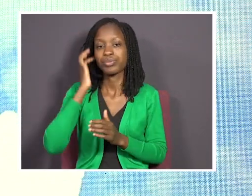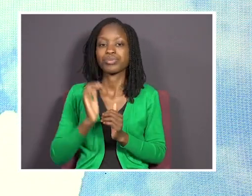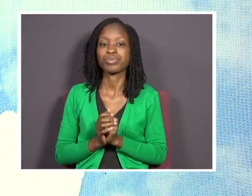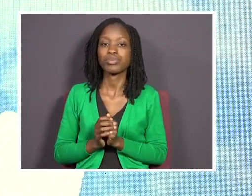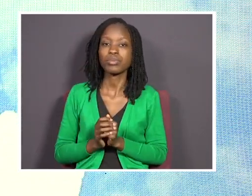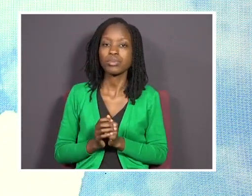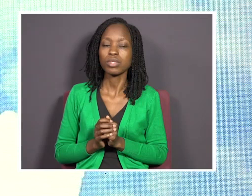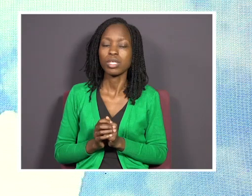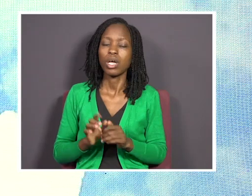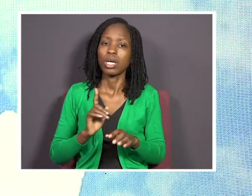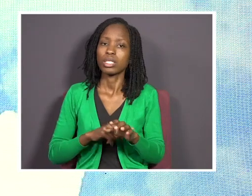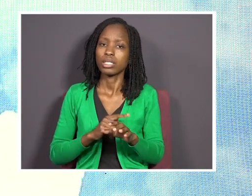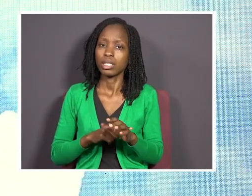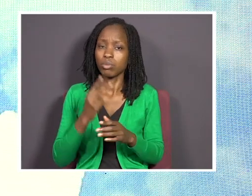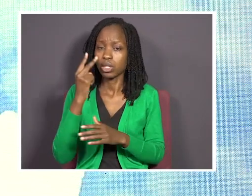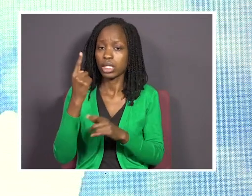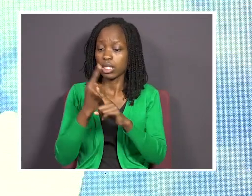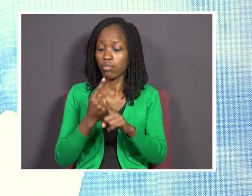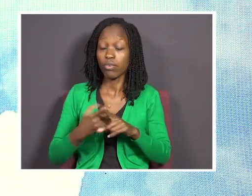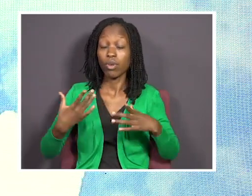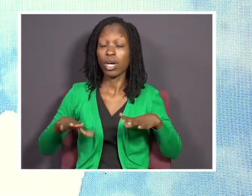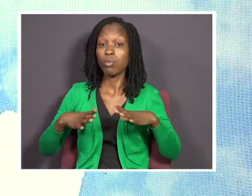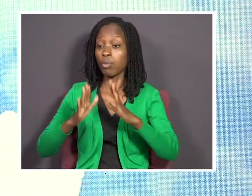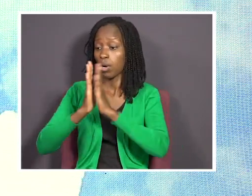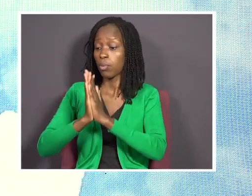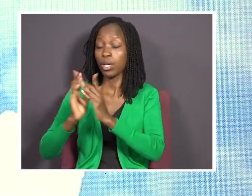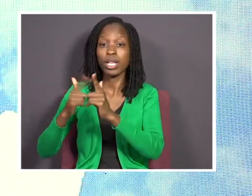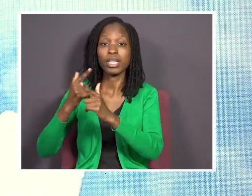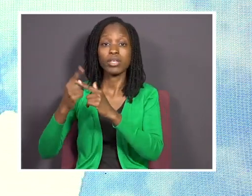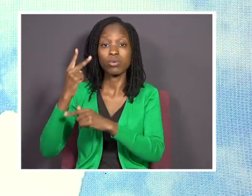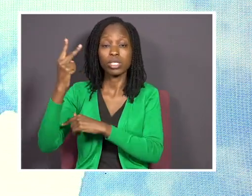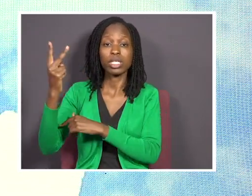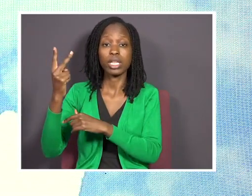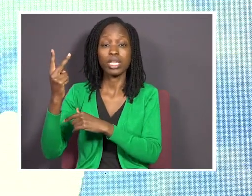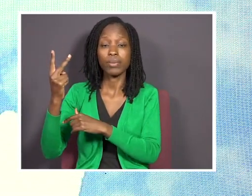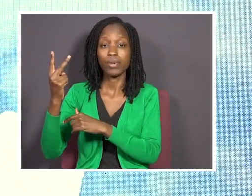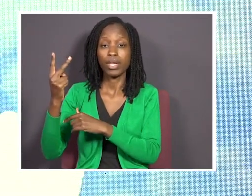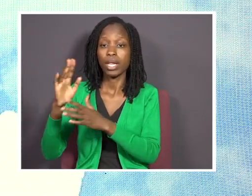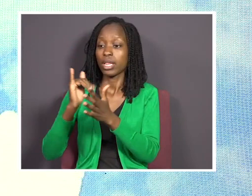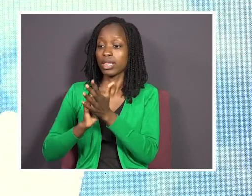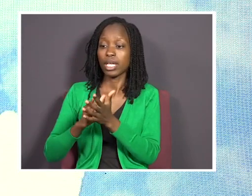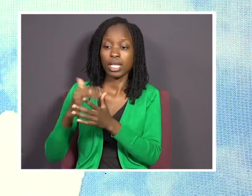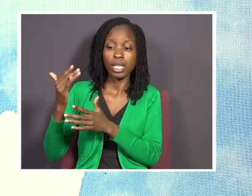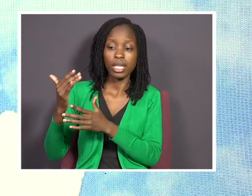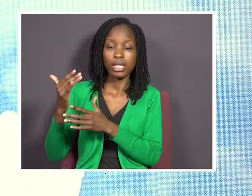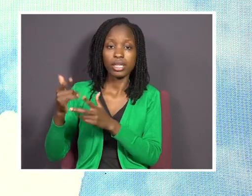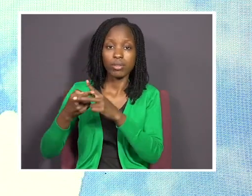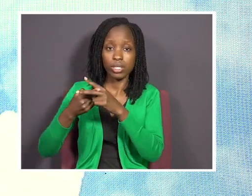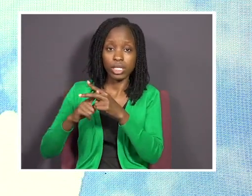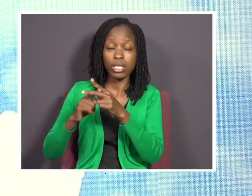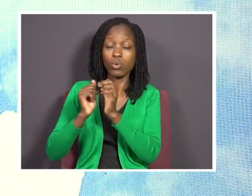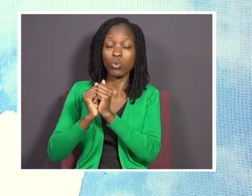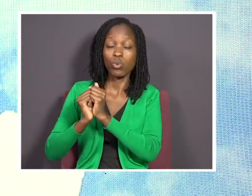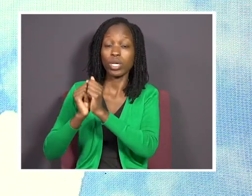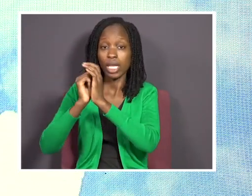the Bible. When you see different people praying, you will see that they have adoration put in